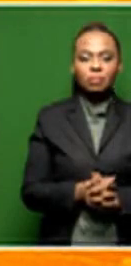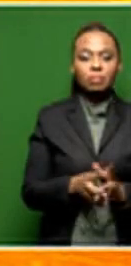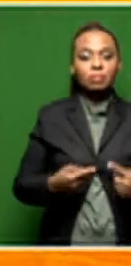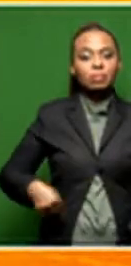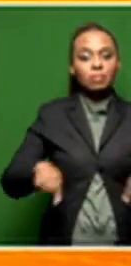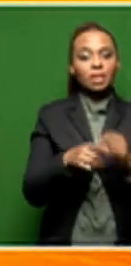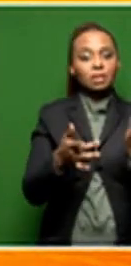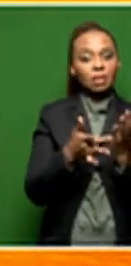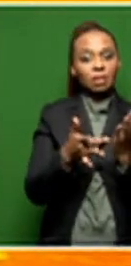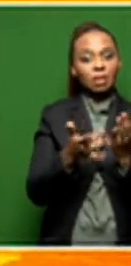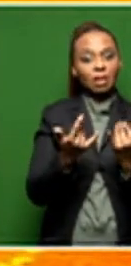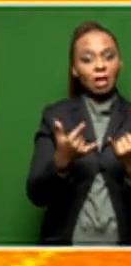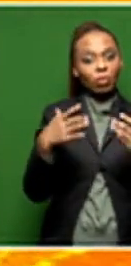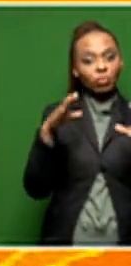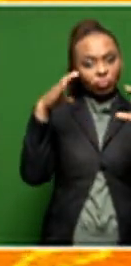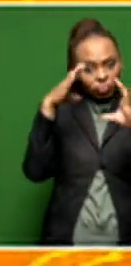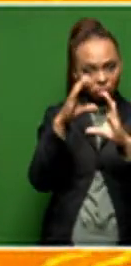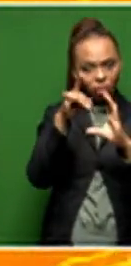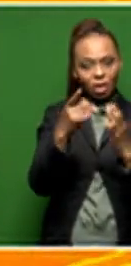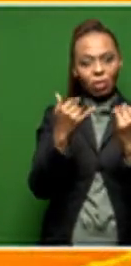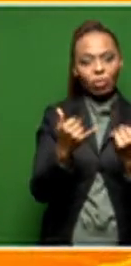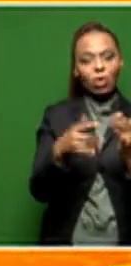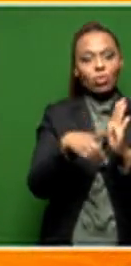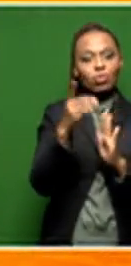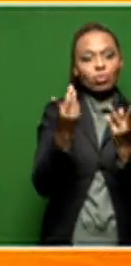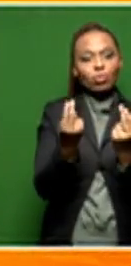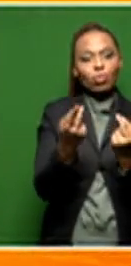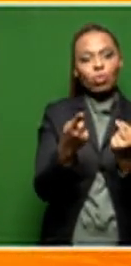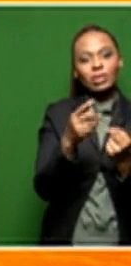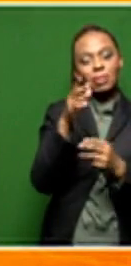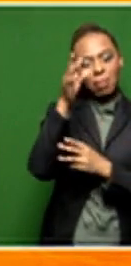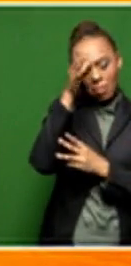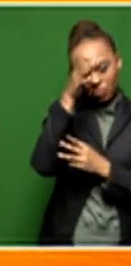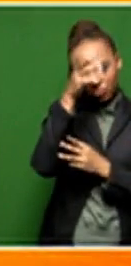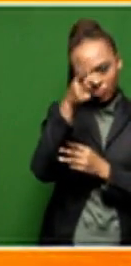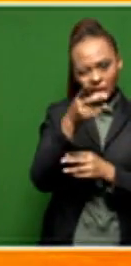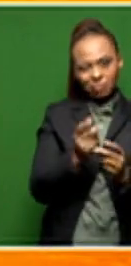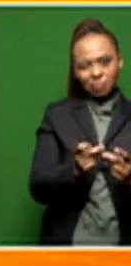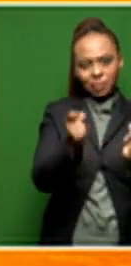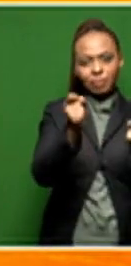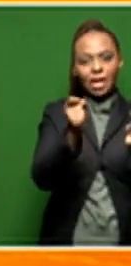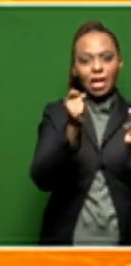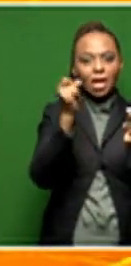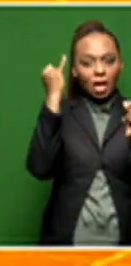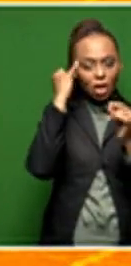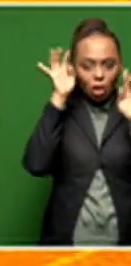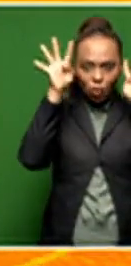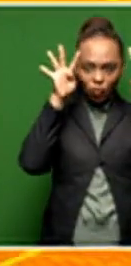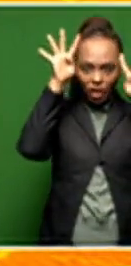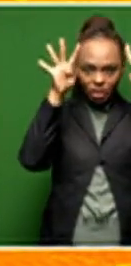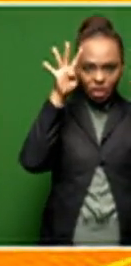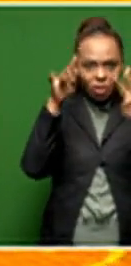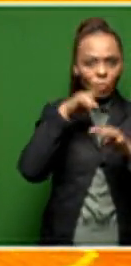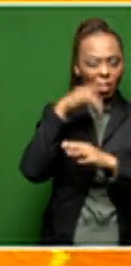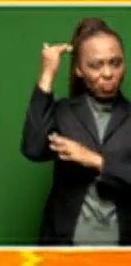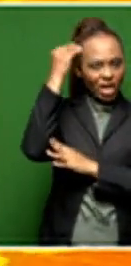In our tech feature this morning, we look at a new development called Smart FastLane solution. Now, this innovation is the brainchild of